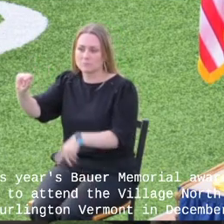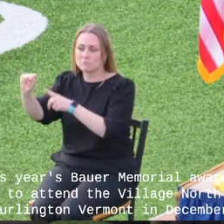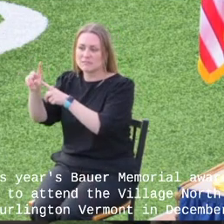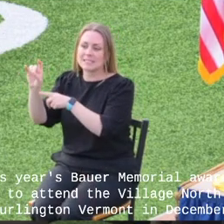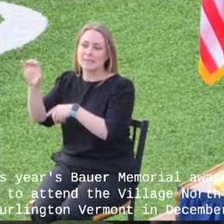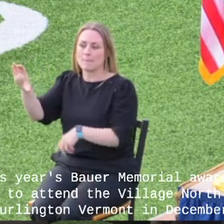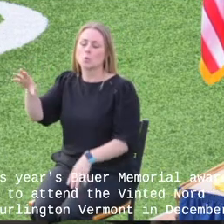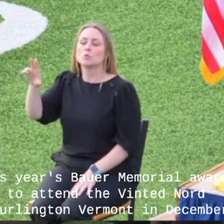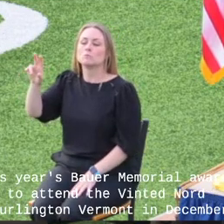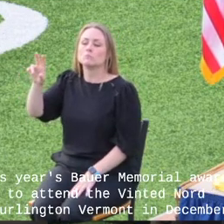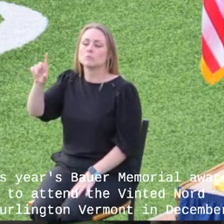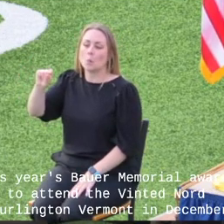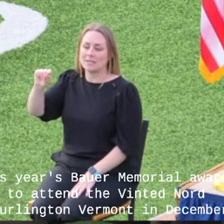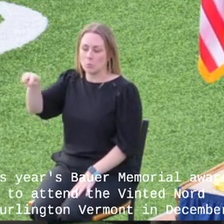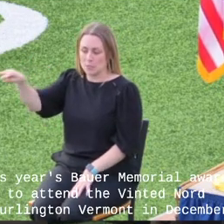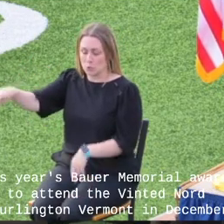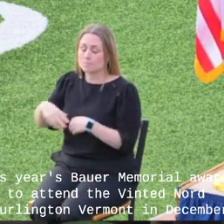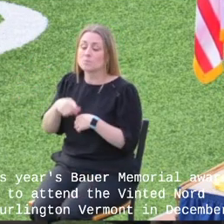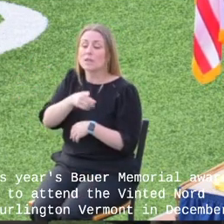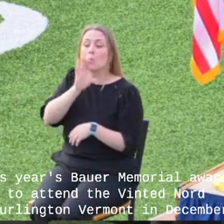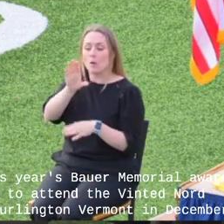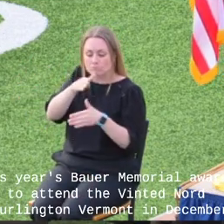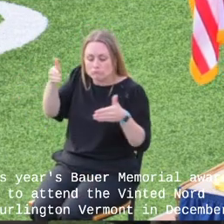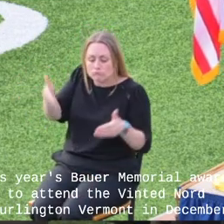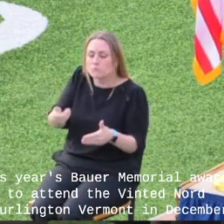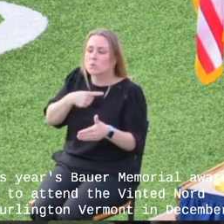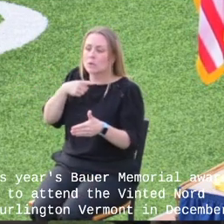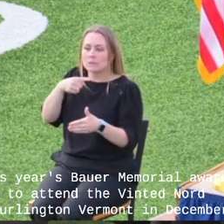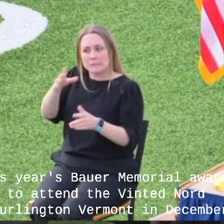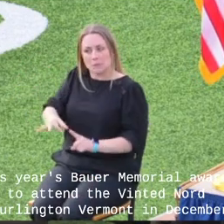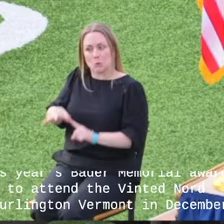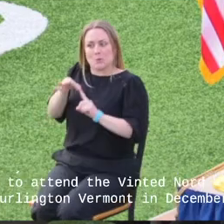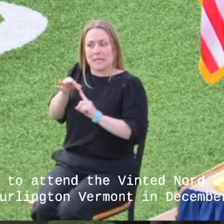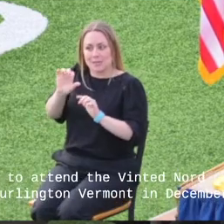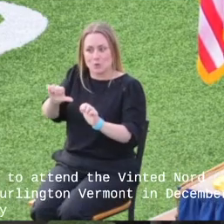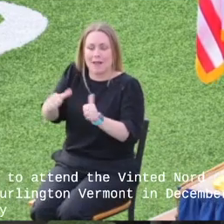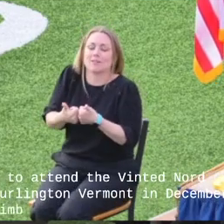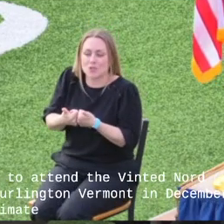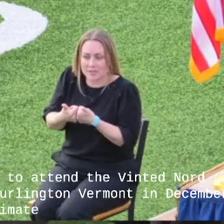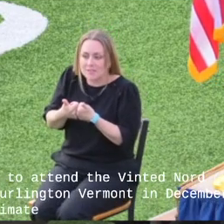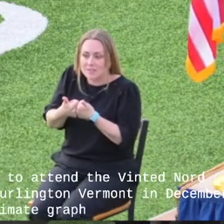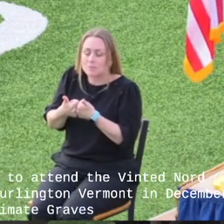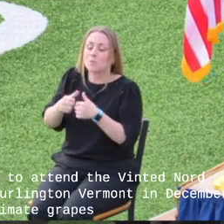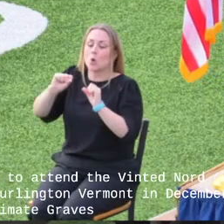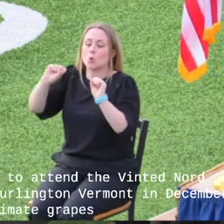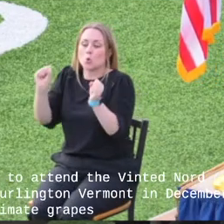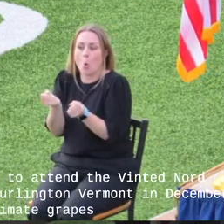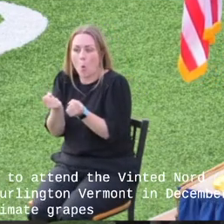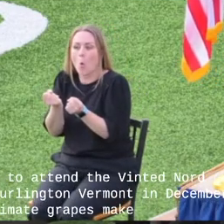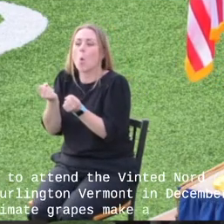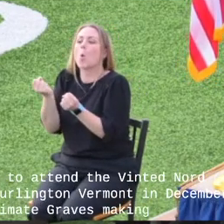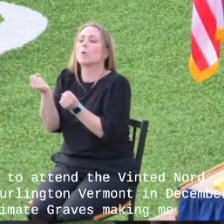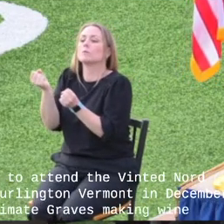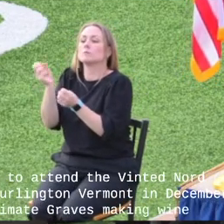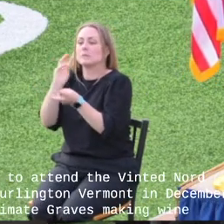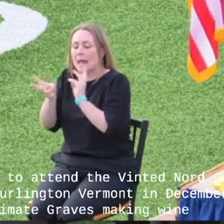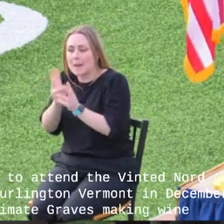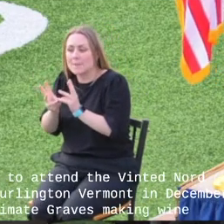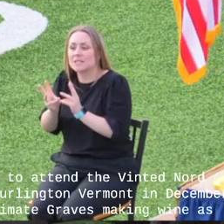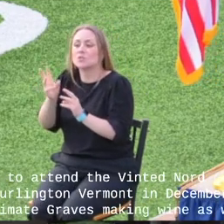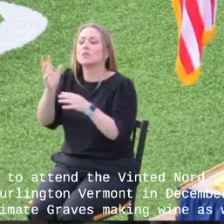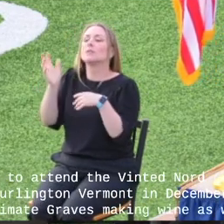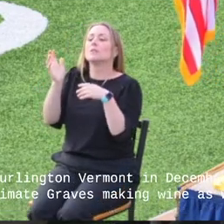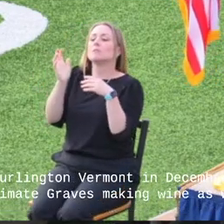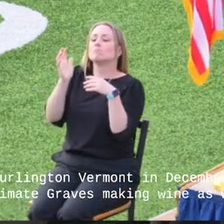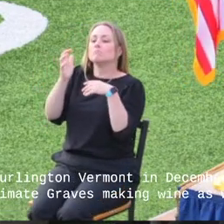December 2022. Vinod Nord will focus on the unique challenges of growing cold climate grapes, making wine, as